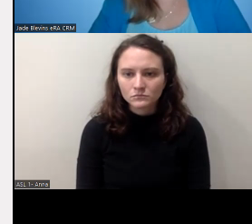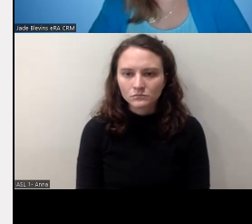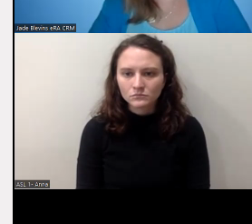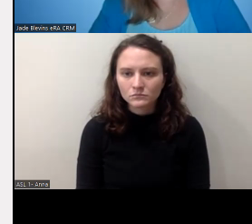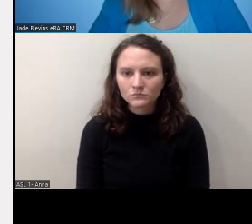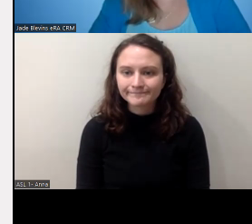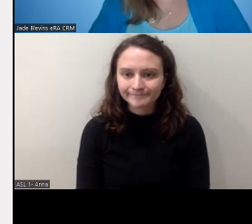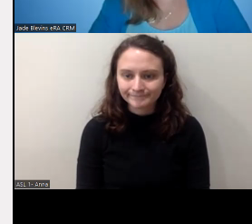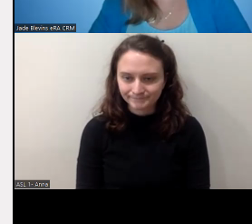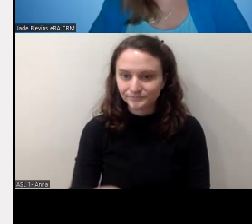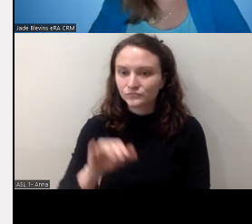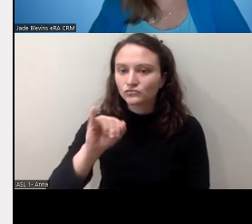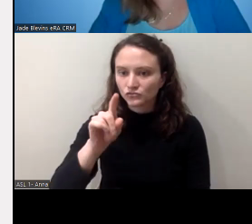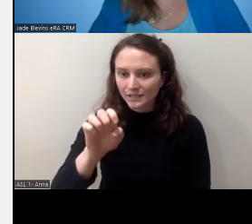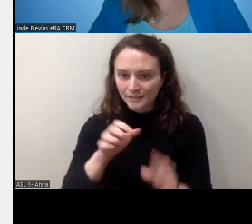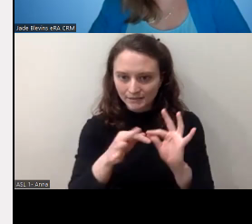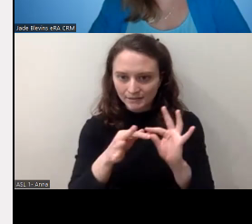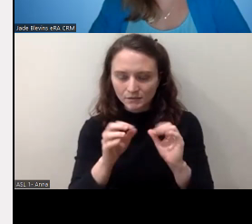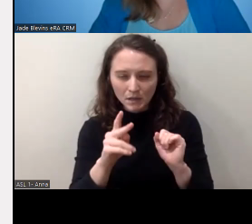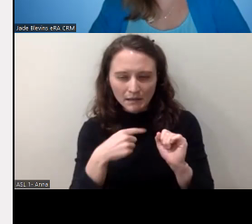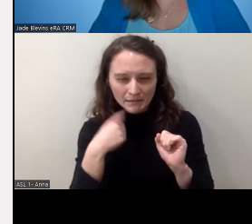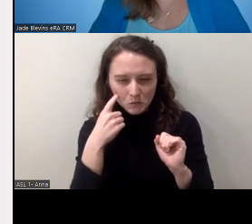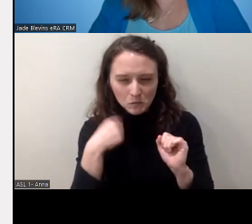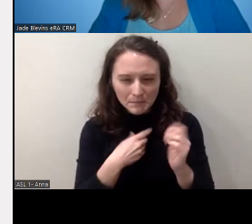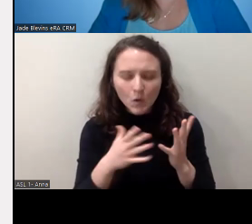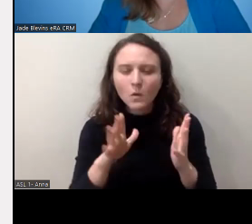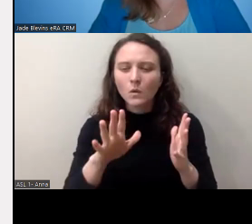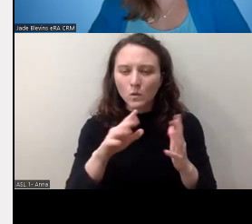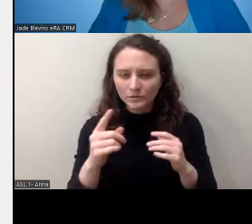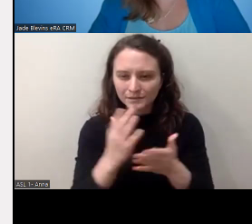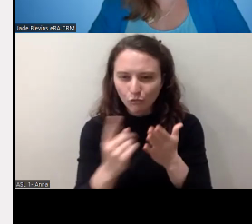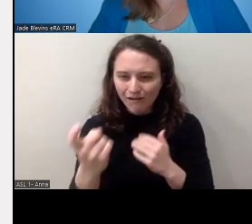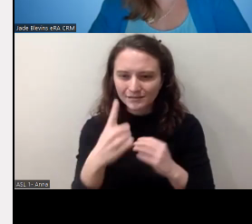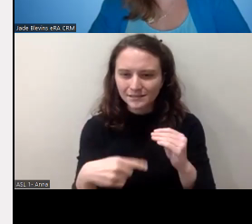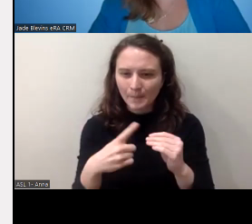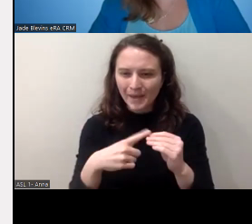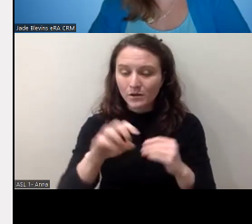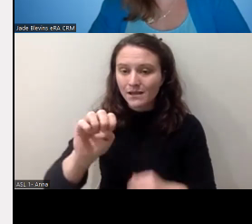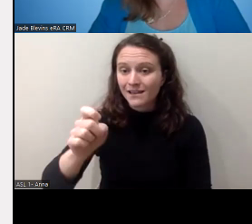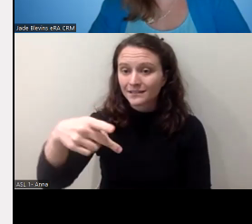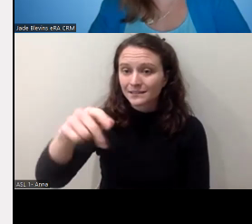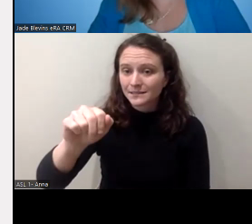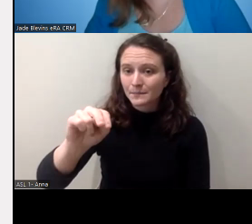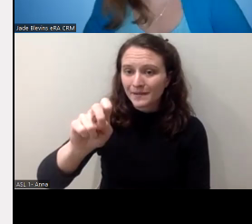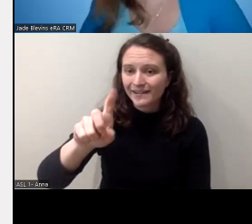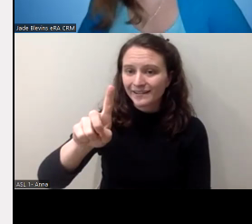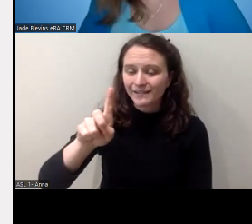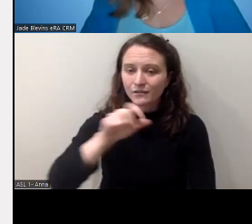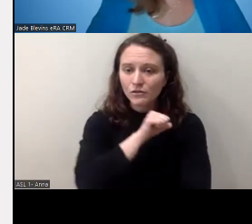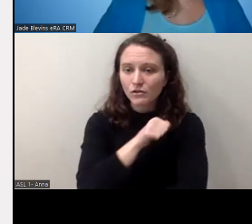we may be good to go. We had a question about expanded authority. That's granted at